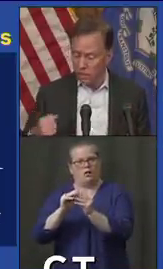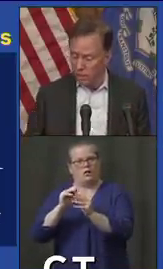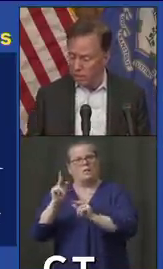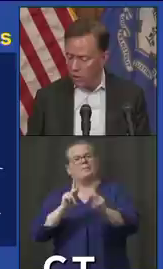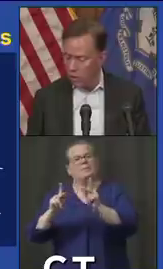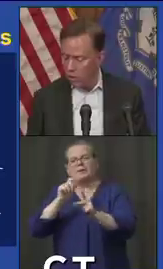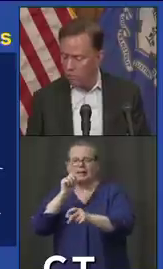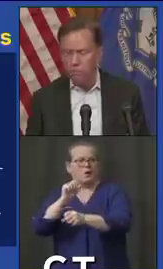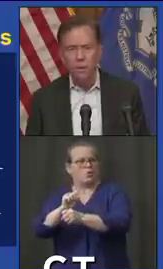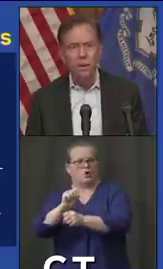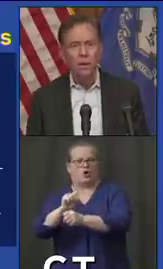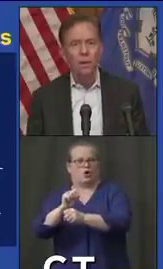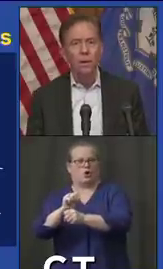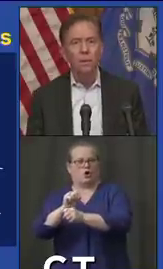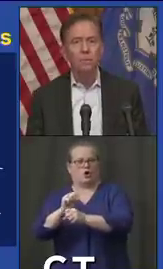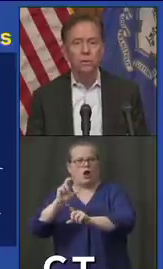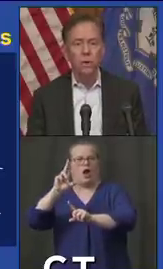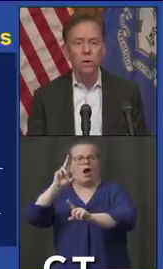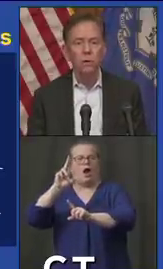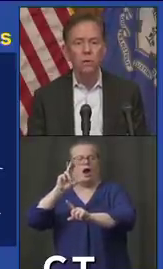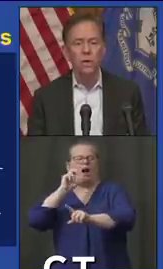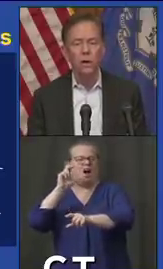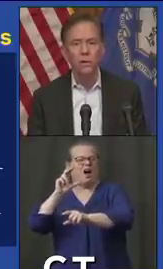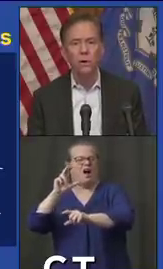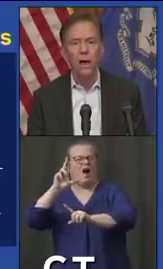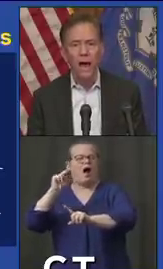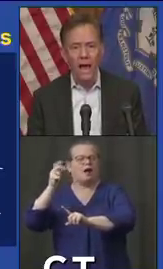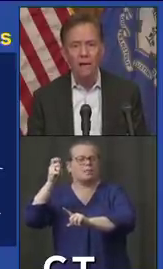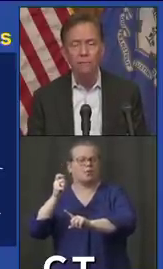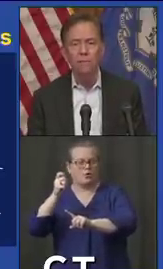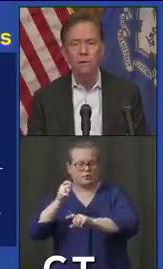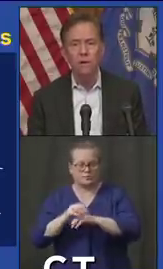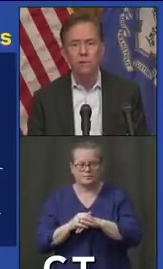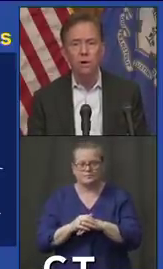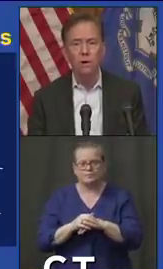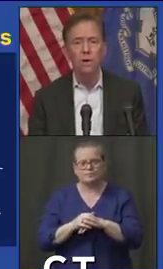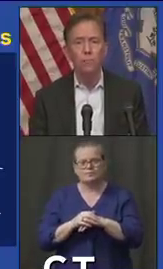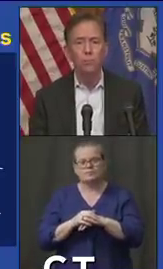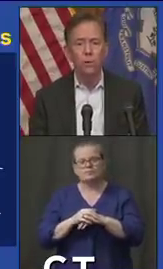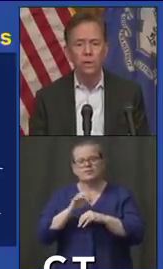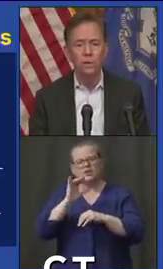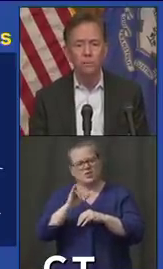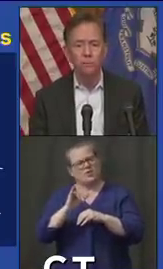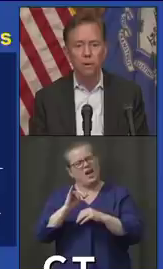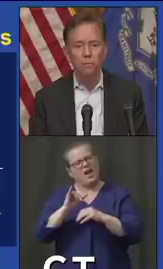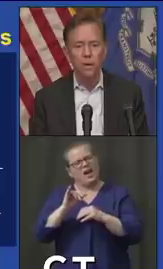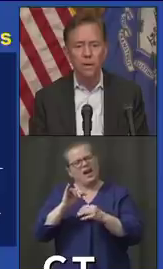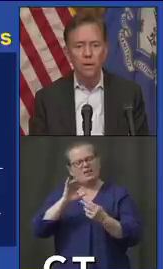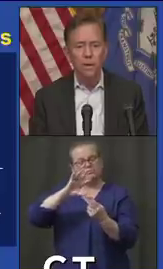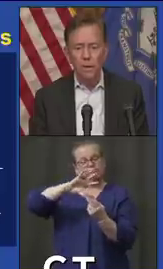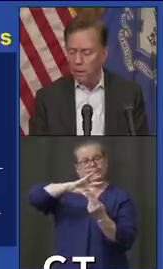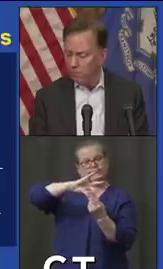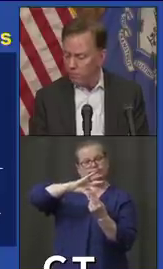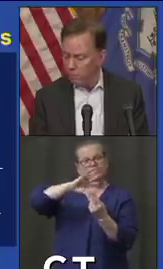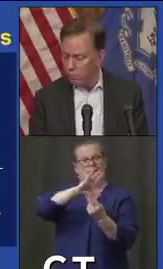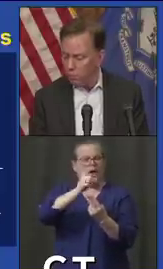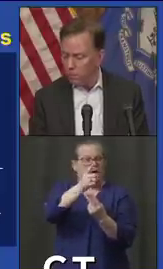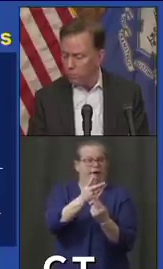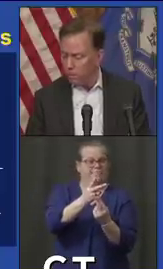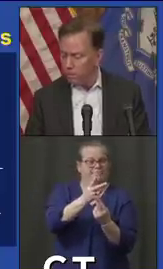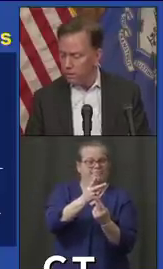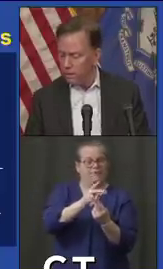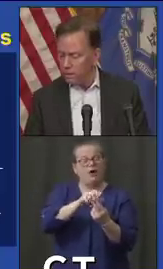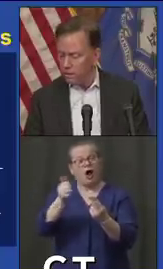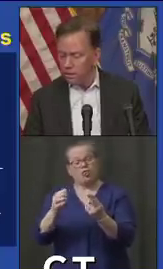to continue to go. But you want to know where the other half of our unemployed come from? They come from a group